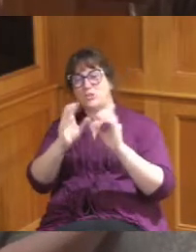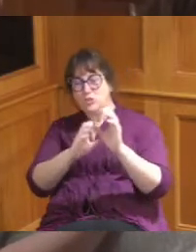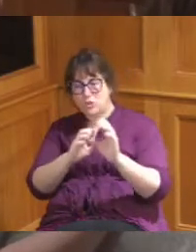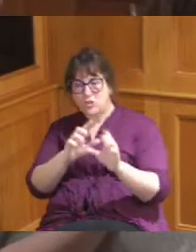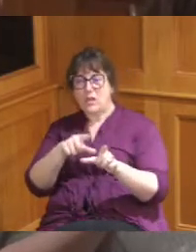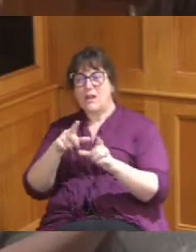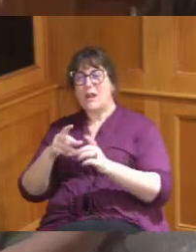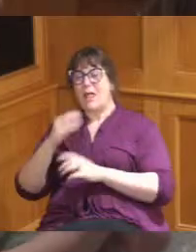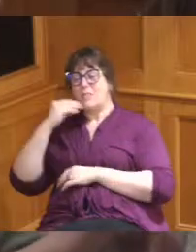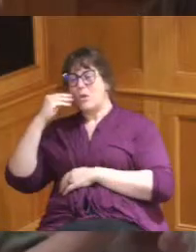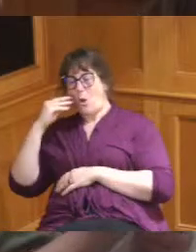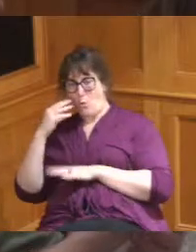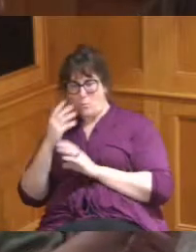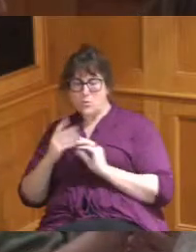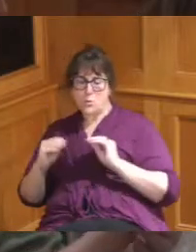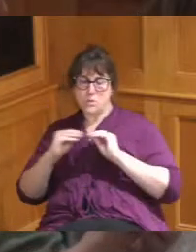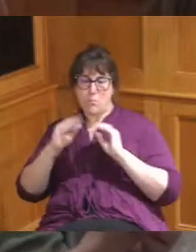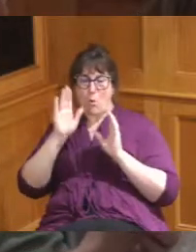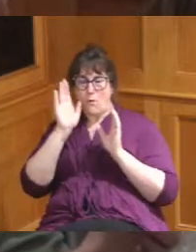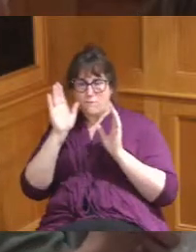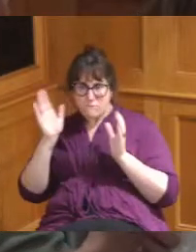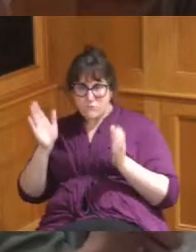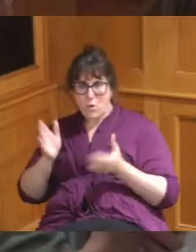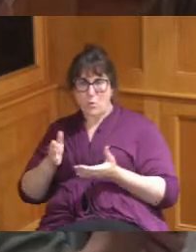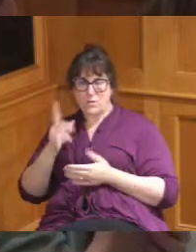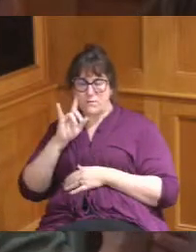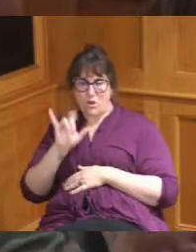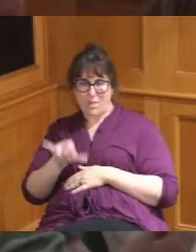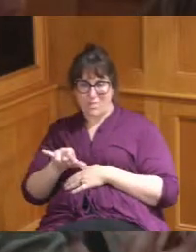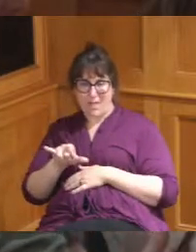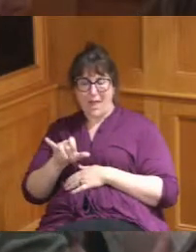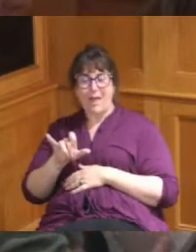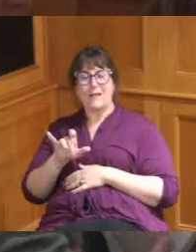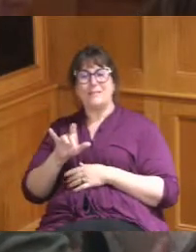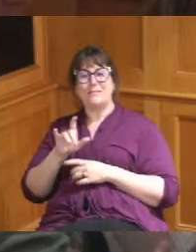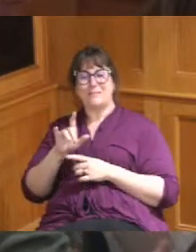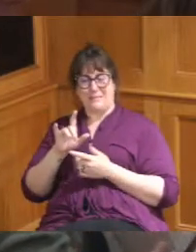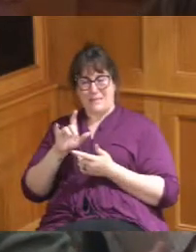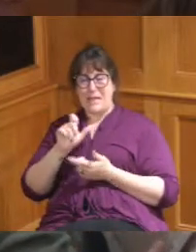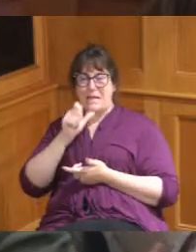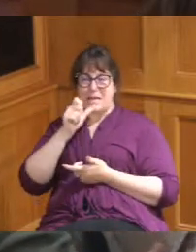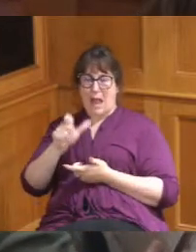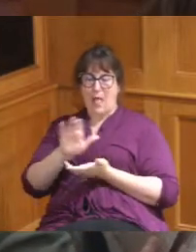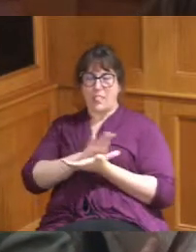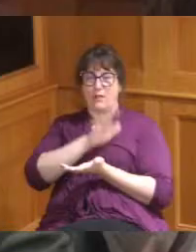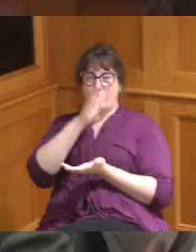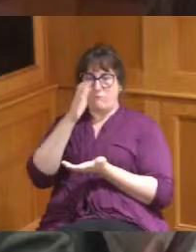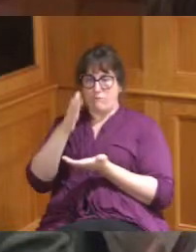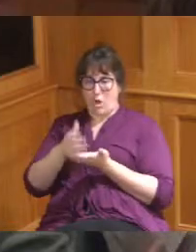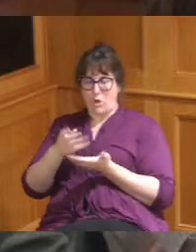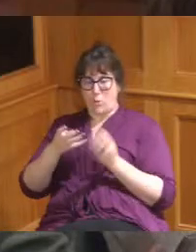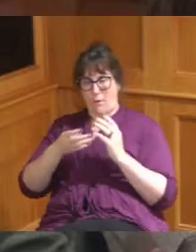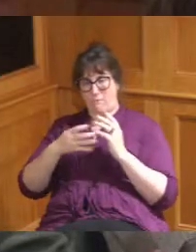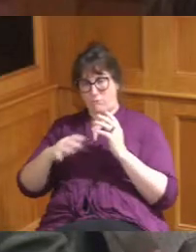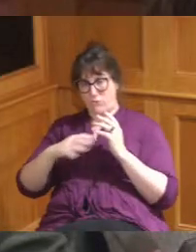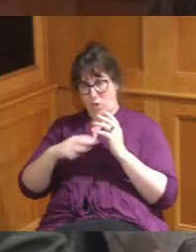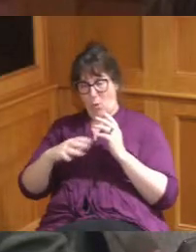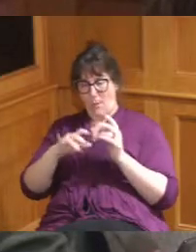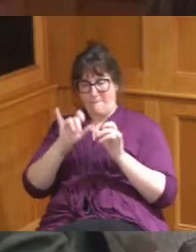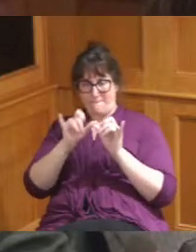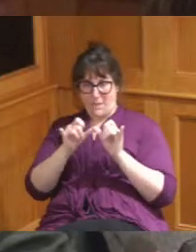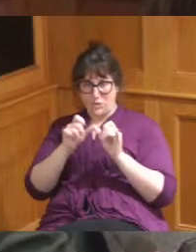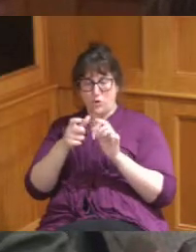But it is more focused on that than it is on the volume of flow that's coming that is measured by the meters.